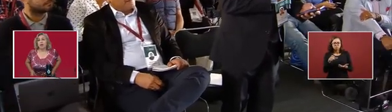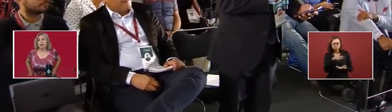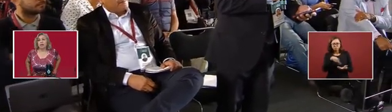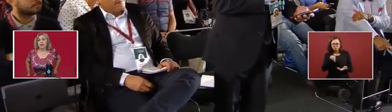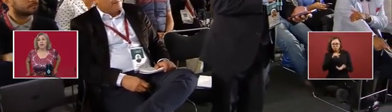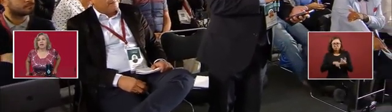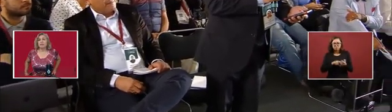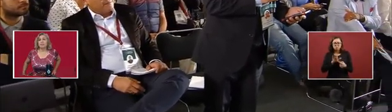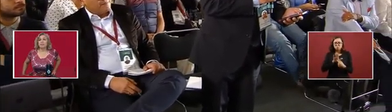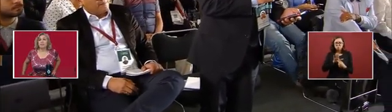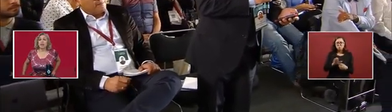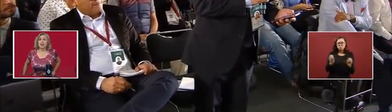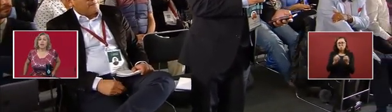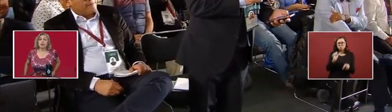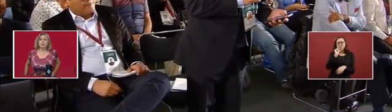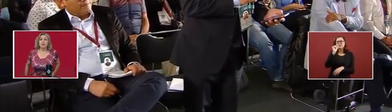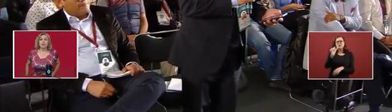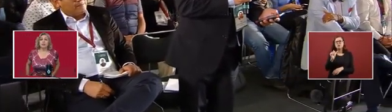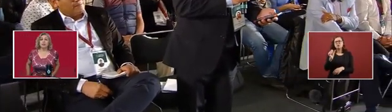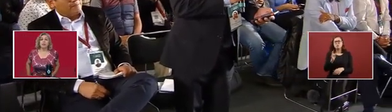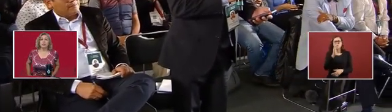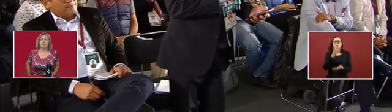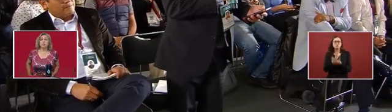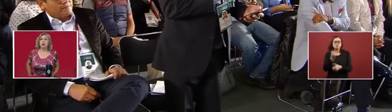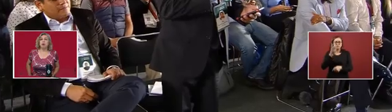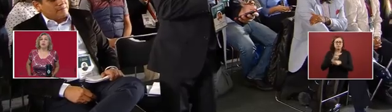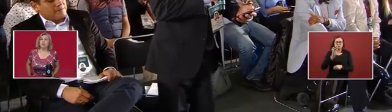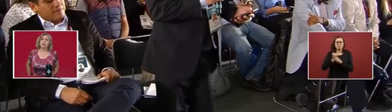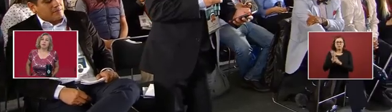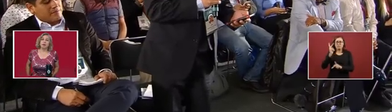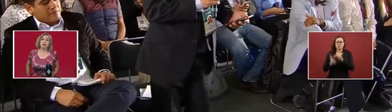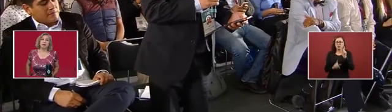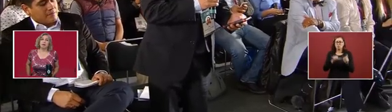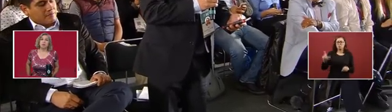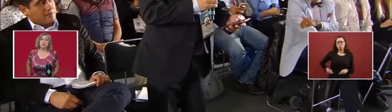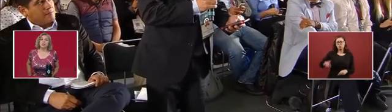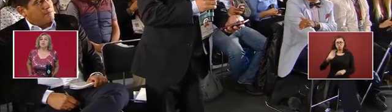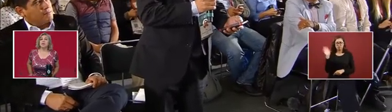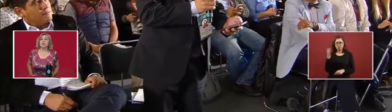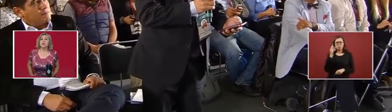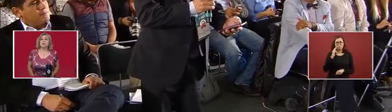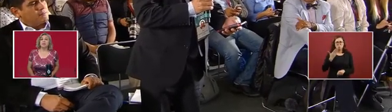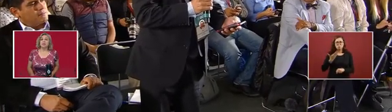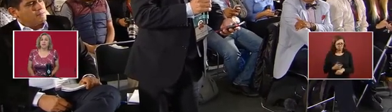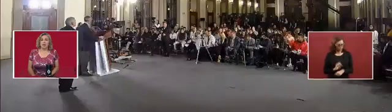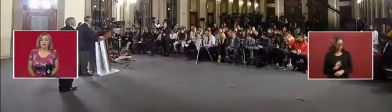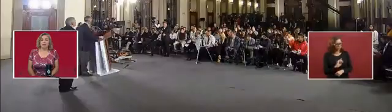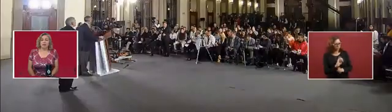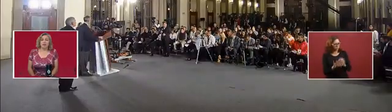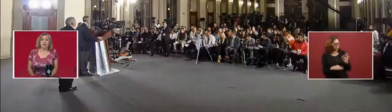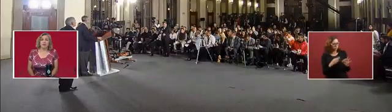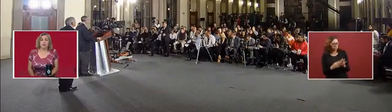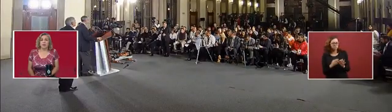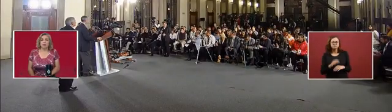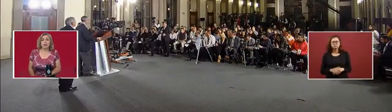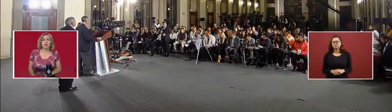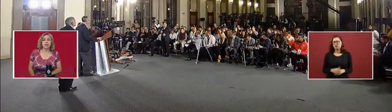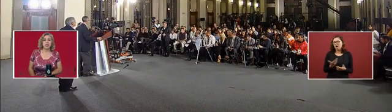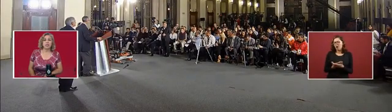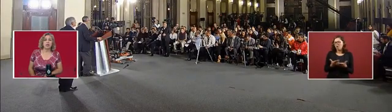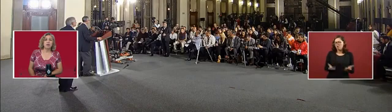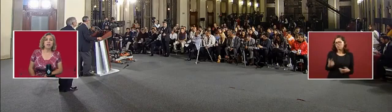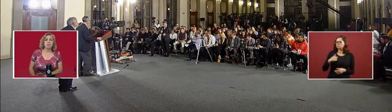Señor presidente, señor subsecretario, doctor, usted ya dejó claro que no hay evidencia. You made it clear that there's